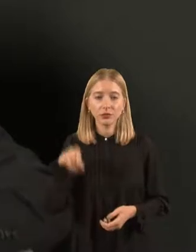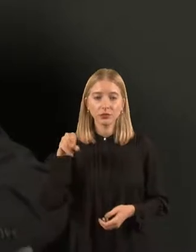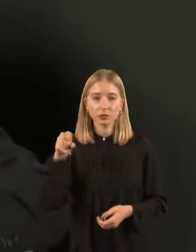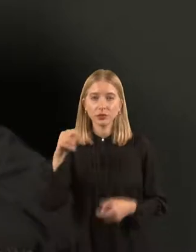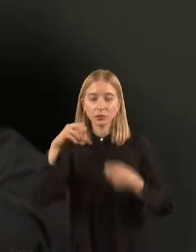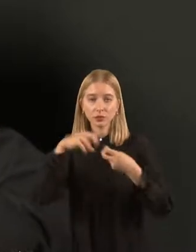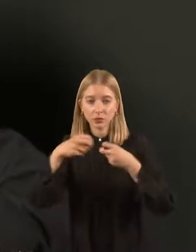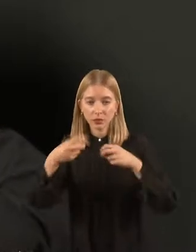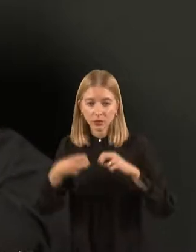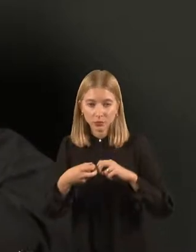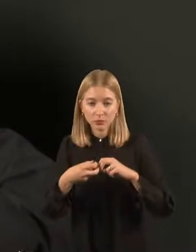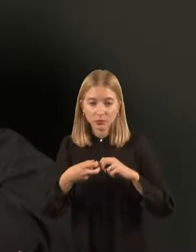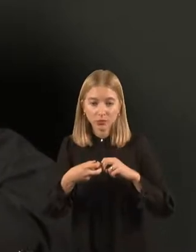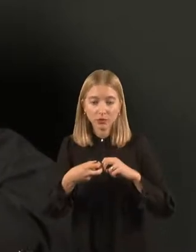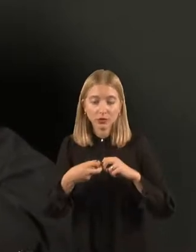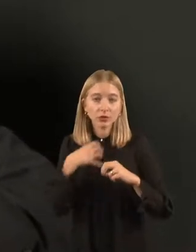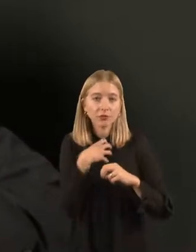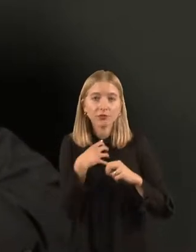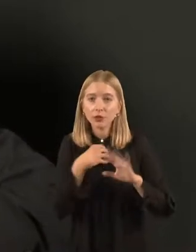the